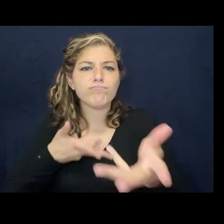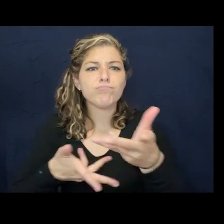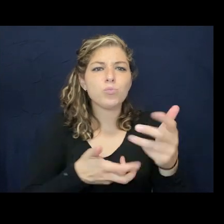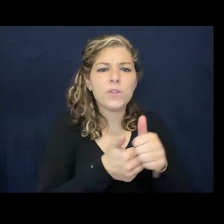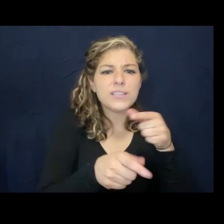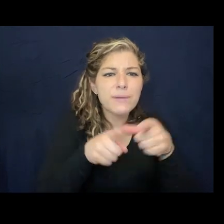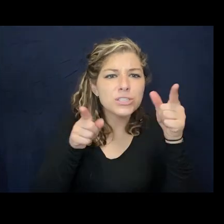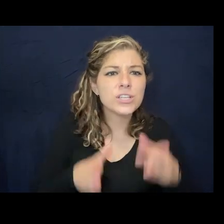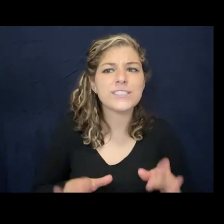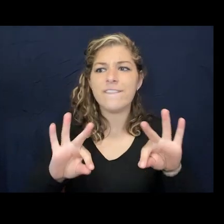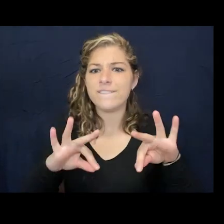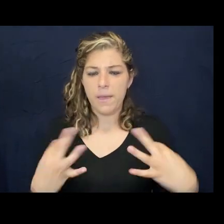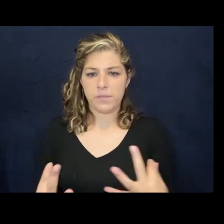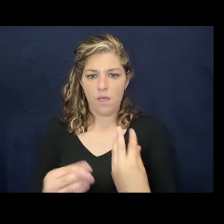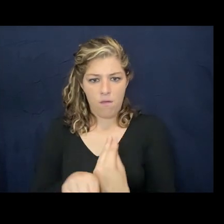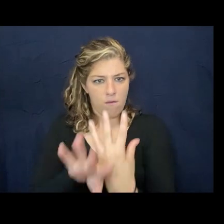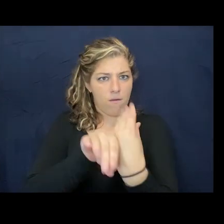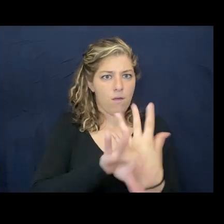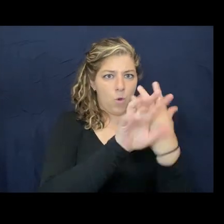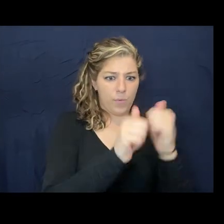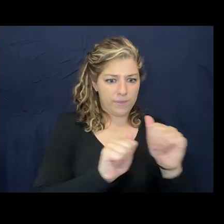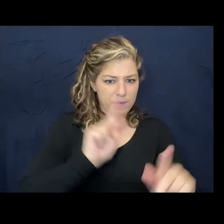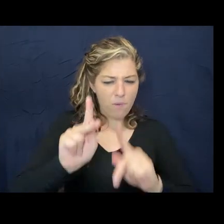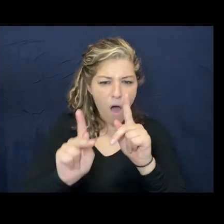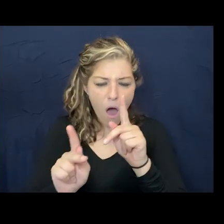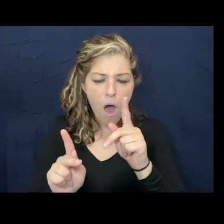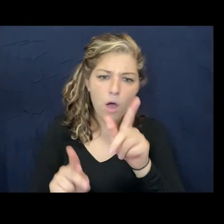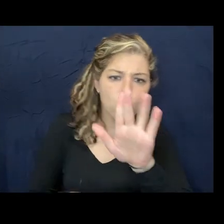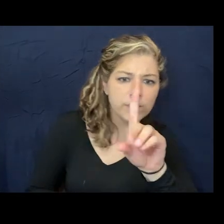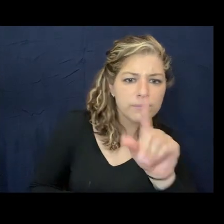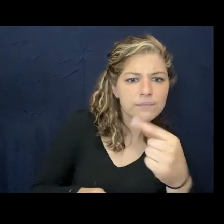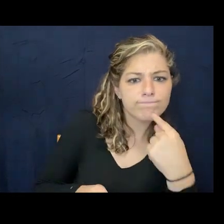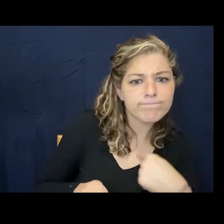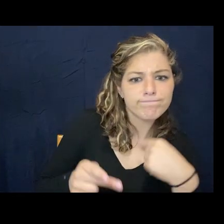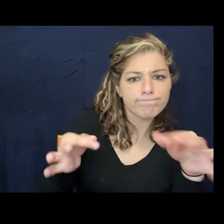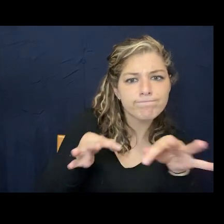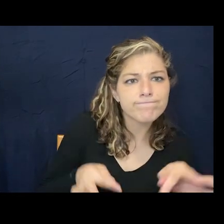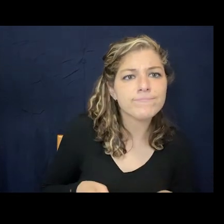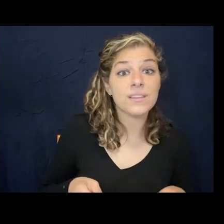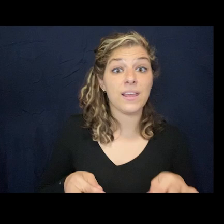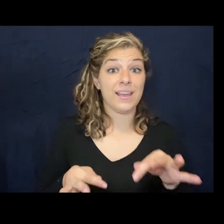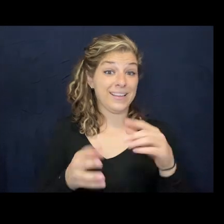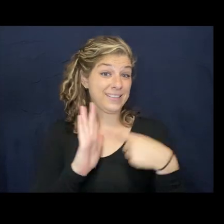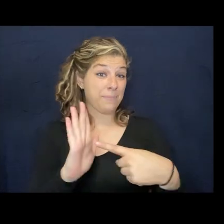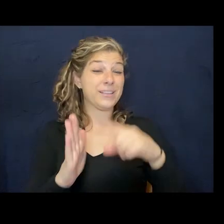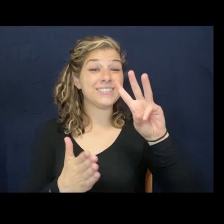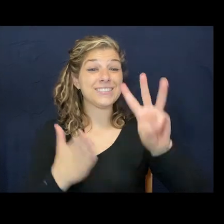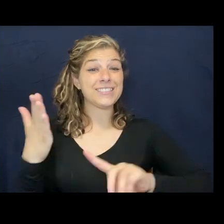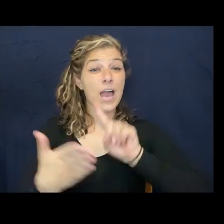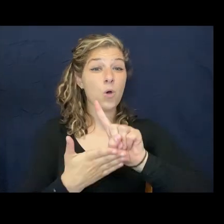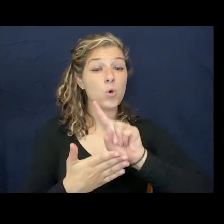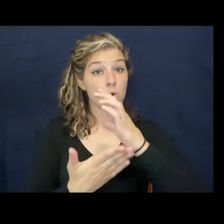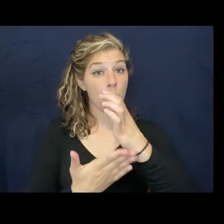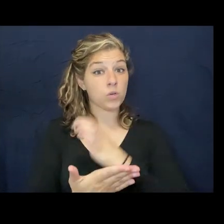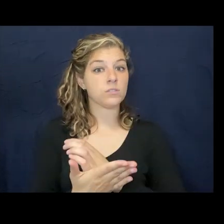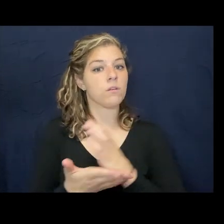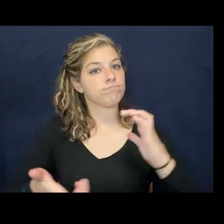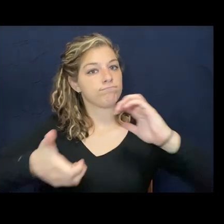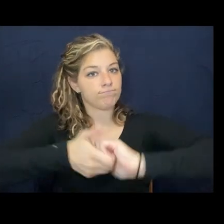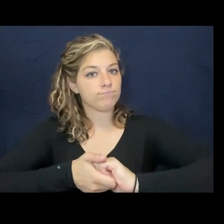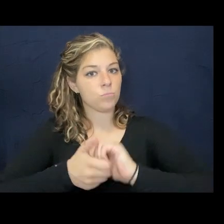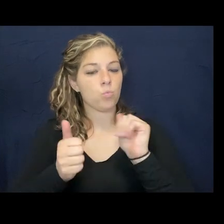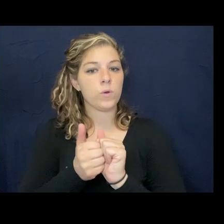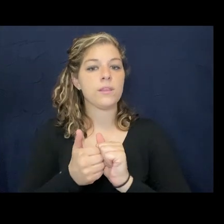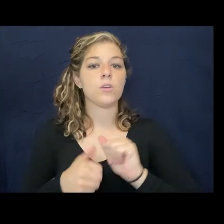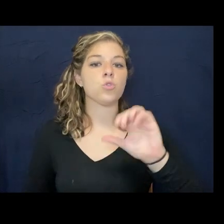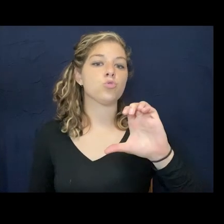with specialists, families, and advocacy organizations from around the world. An example is a six-hour course elective in